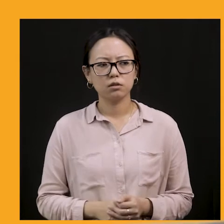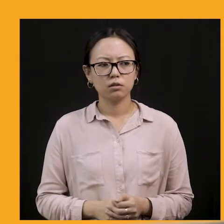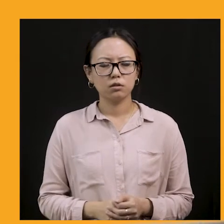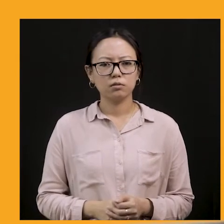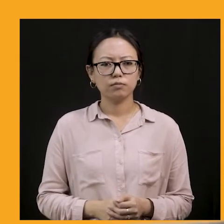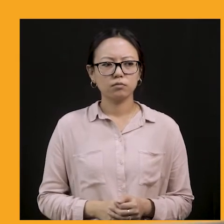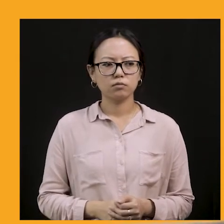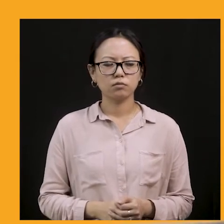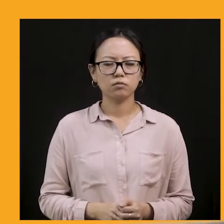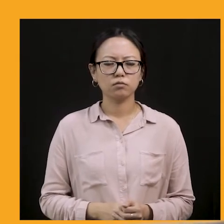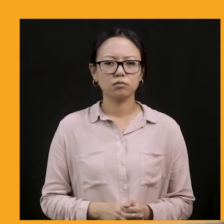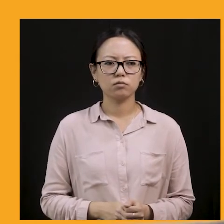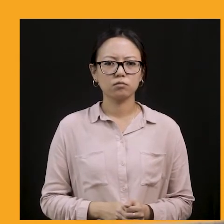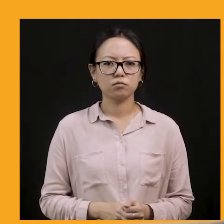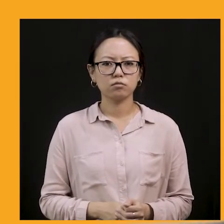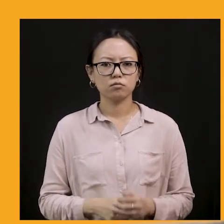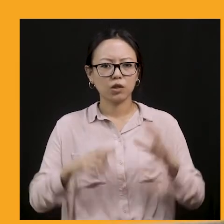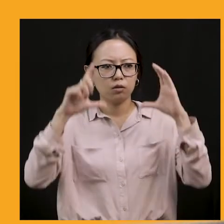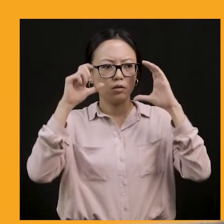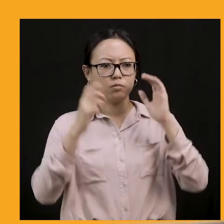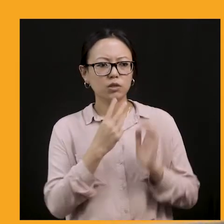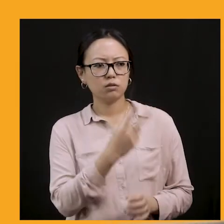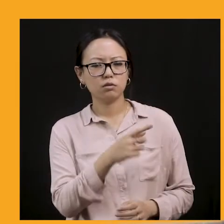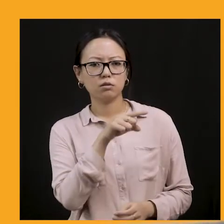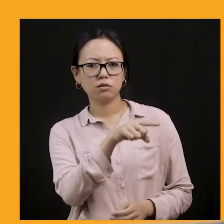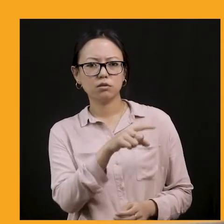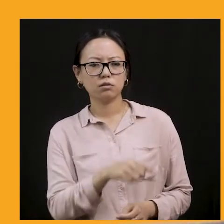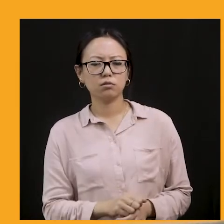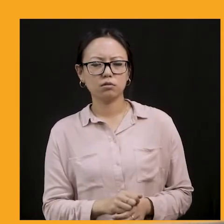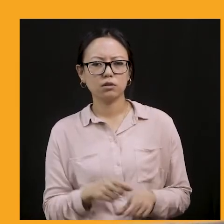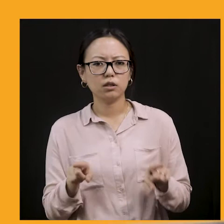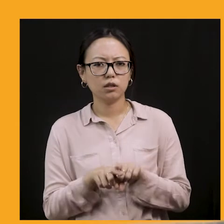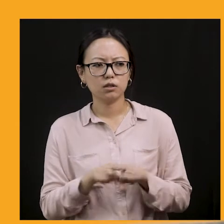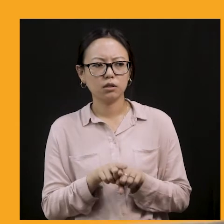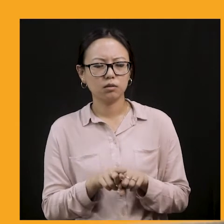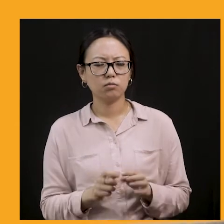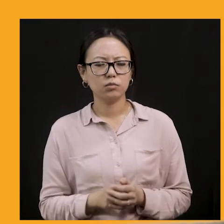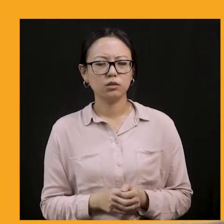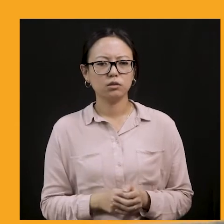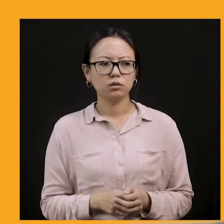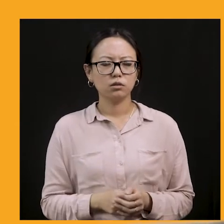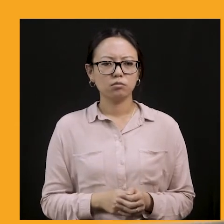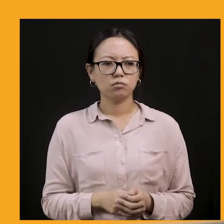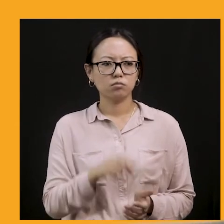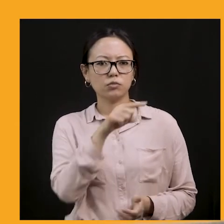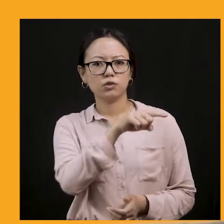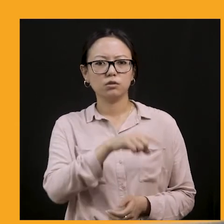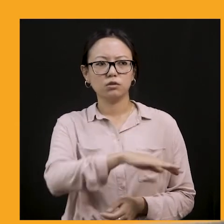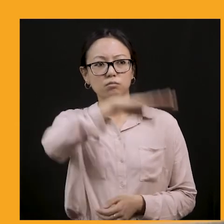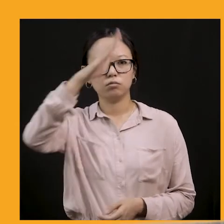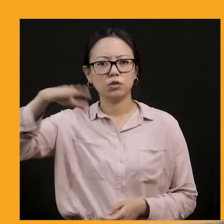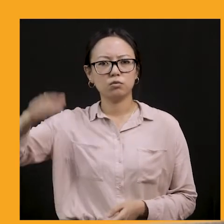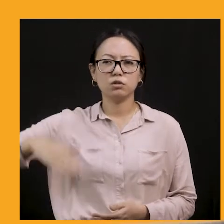example of the mountains that I have shown here is an example. It's an example of the tallest